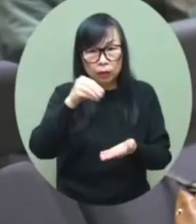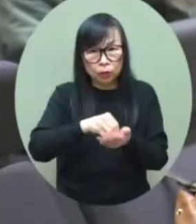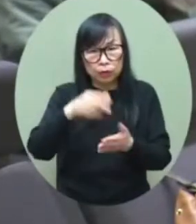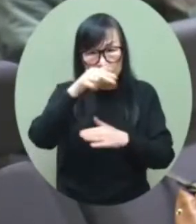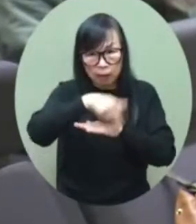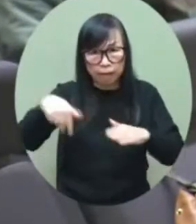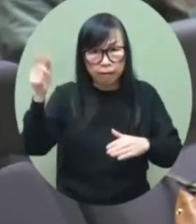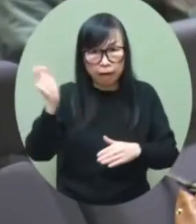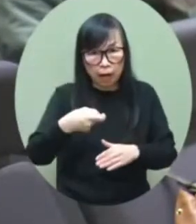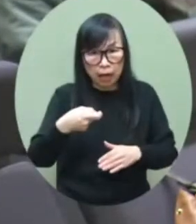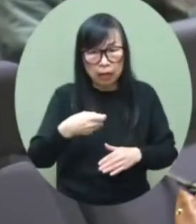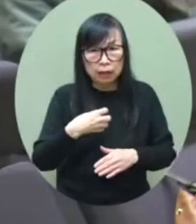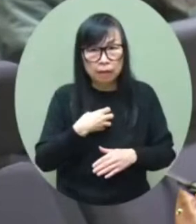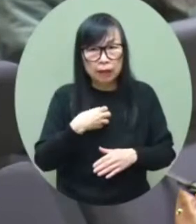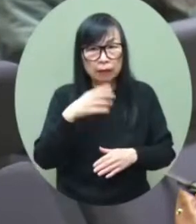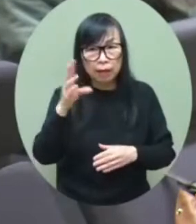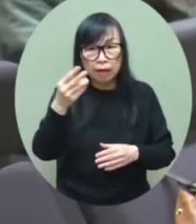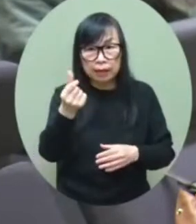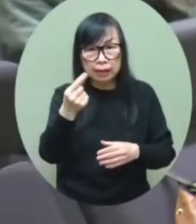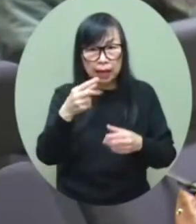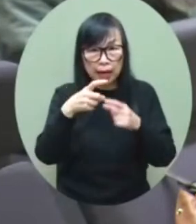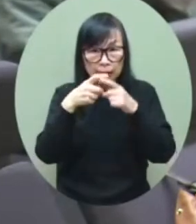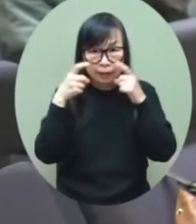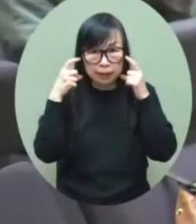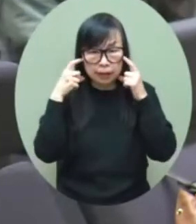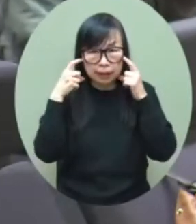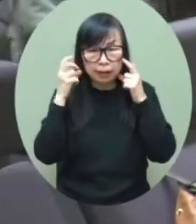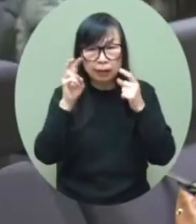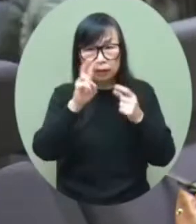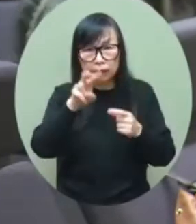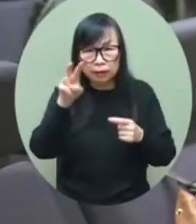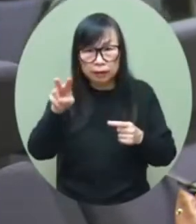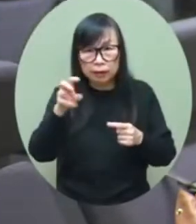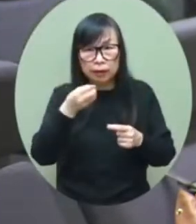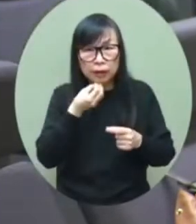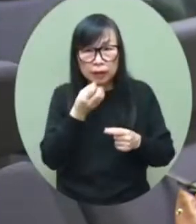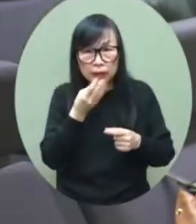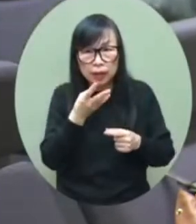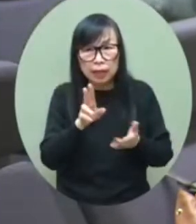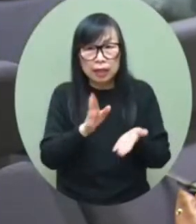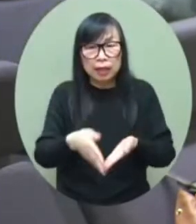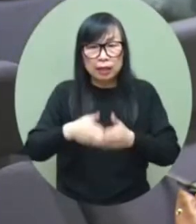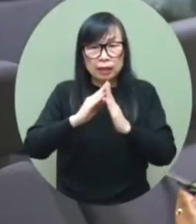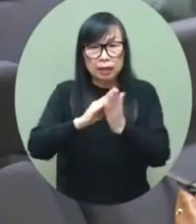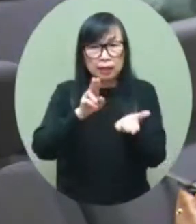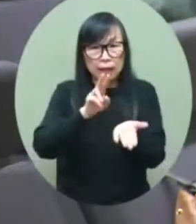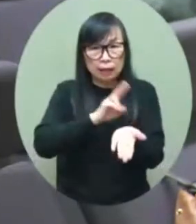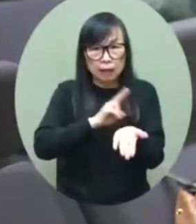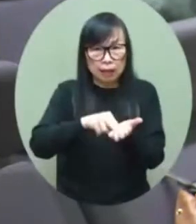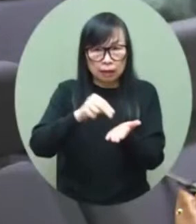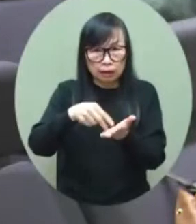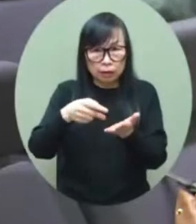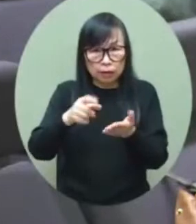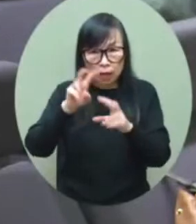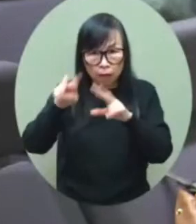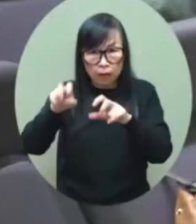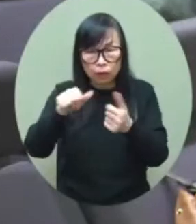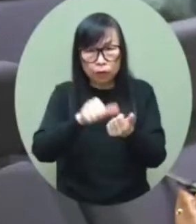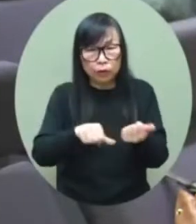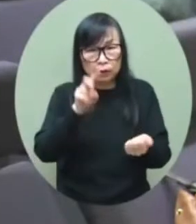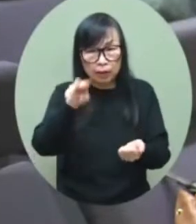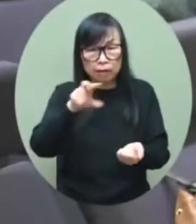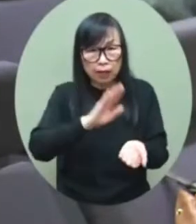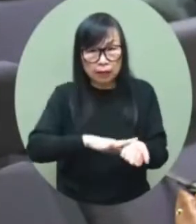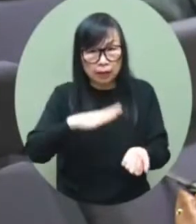Now, you said as long as you're able to make quick decisions, good. But, you know, during SARS, the recommendation was that there's a need to set up a